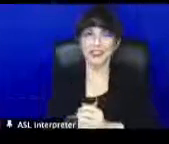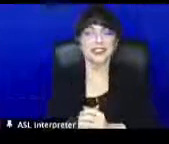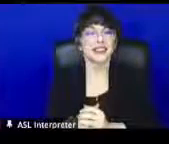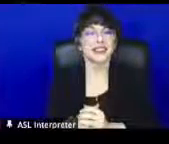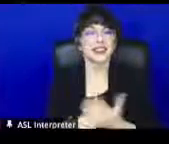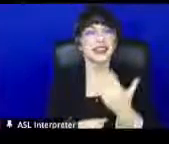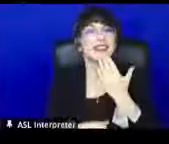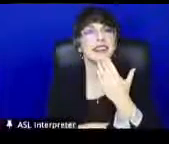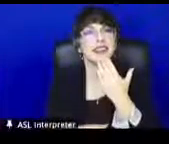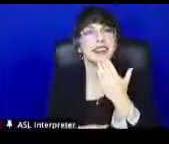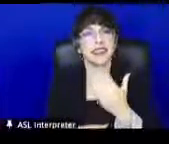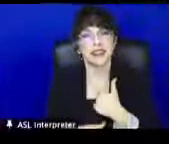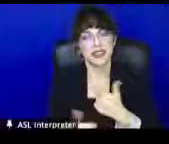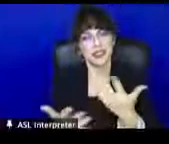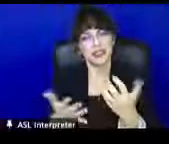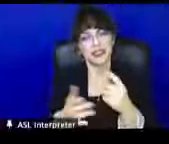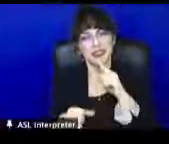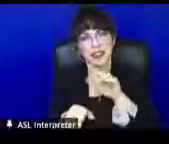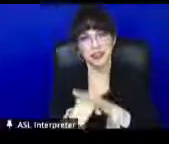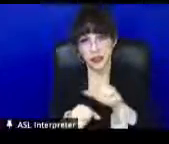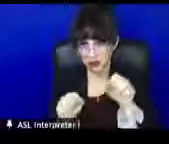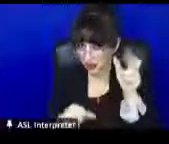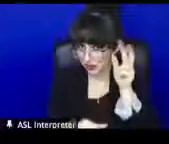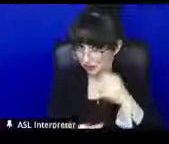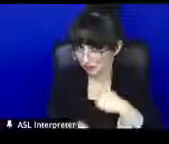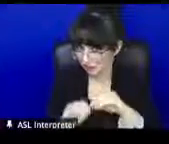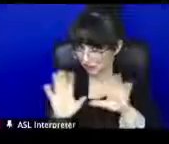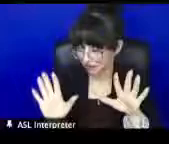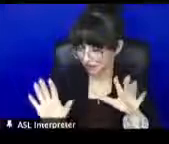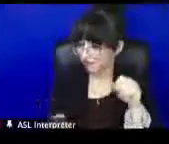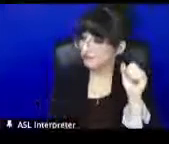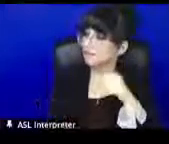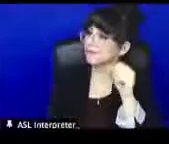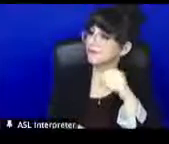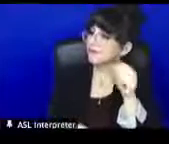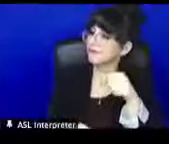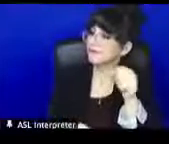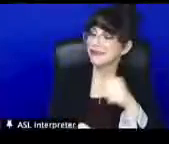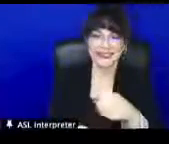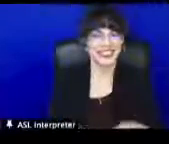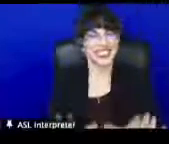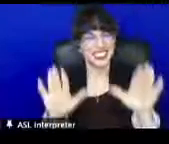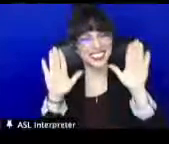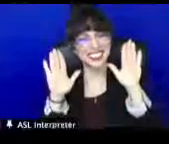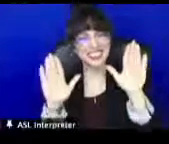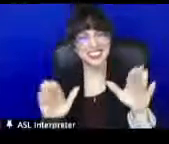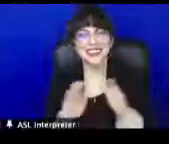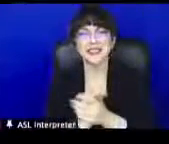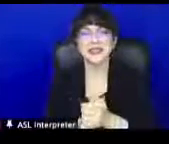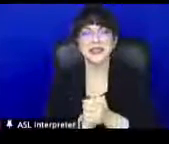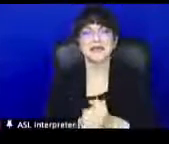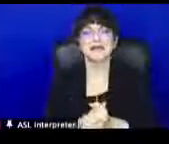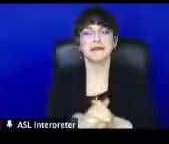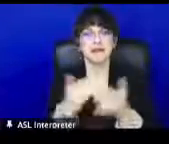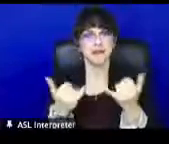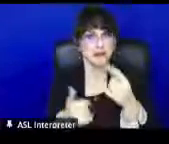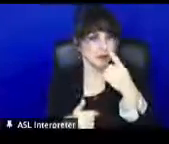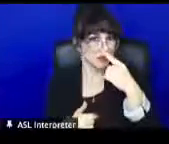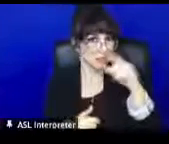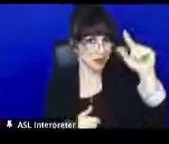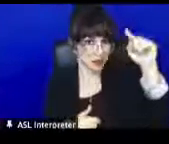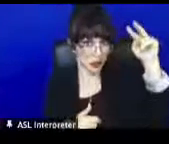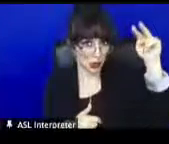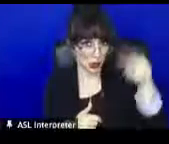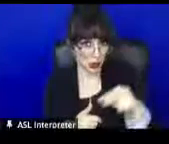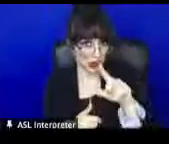Thank you very much. I just wanted to confirm you can hear me. We sure can. Well, that's excellent. So we need to go down to Los